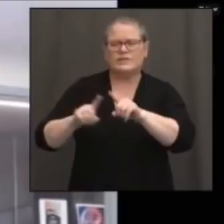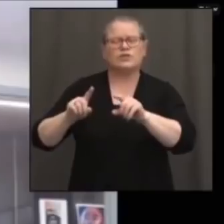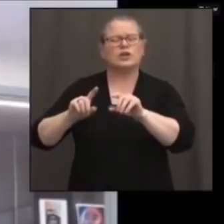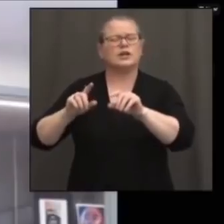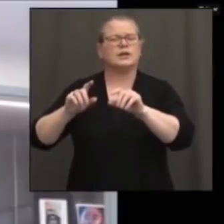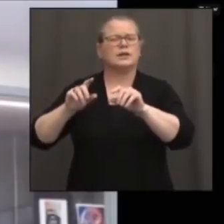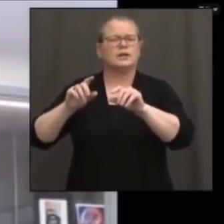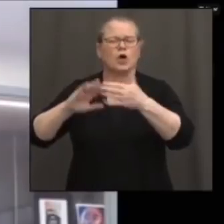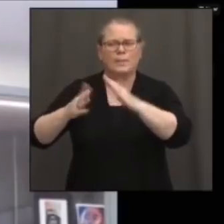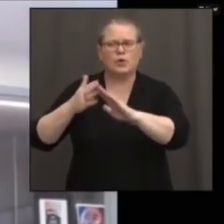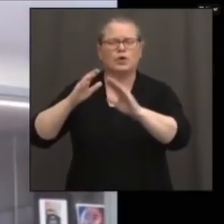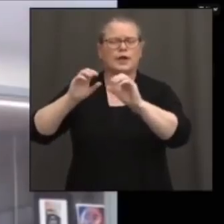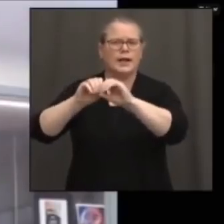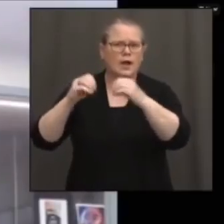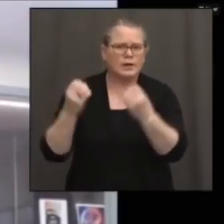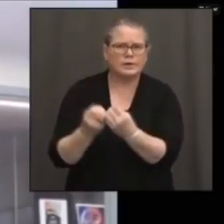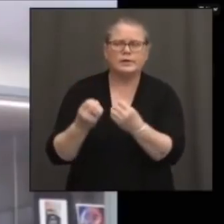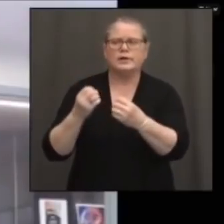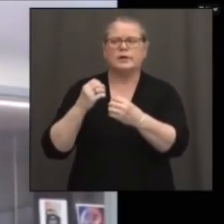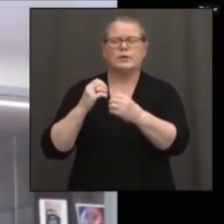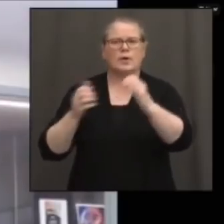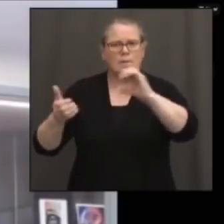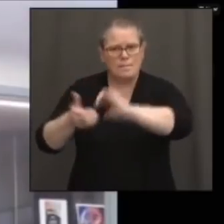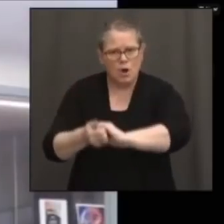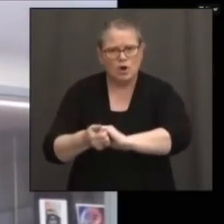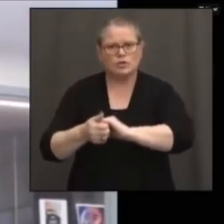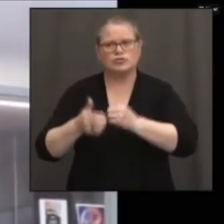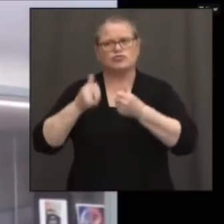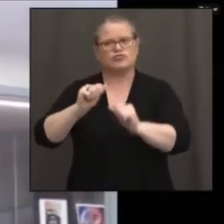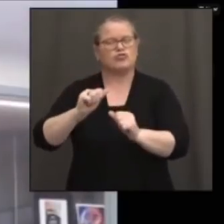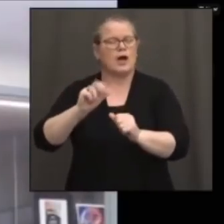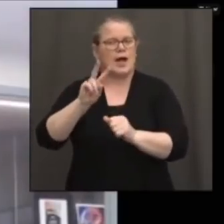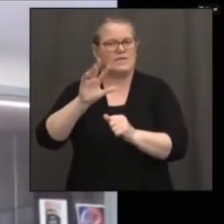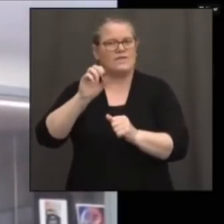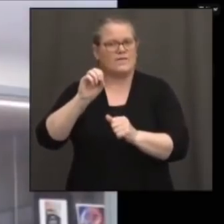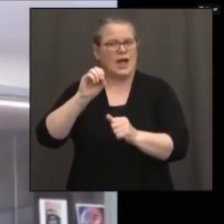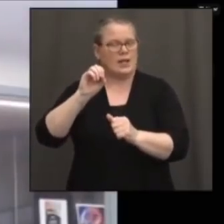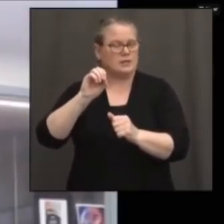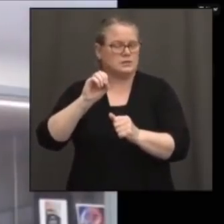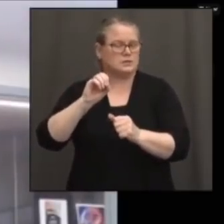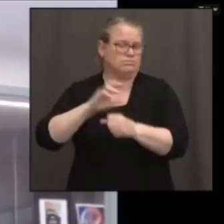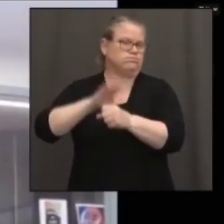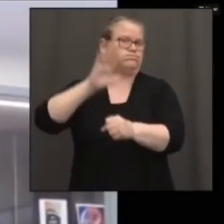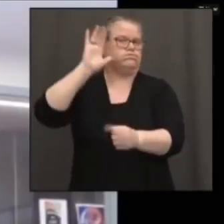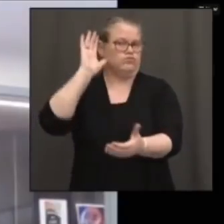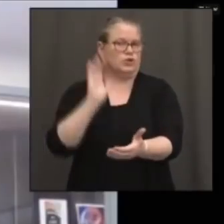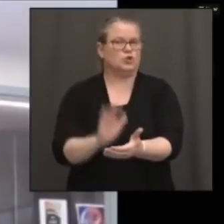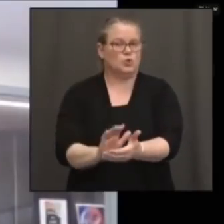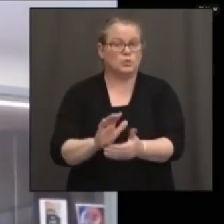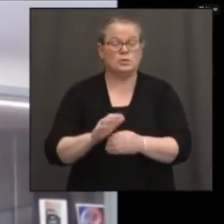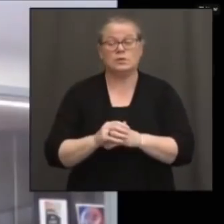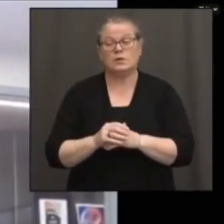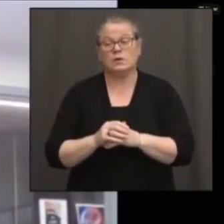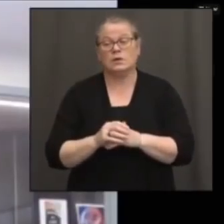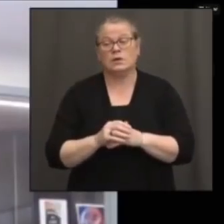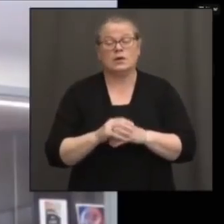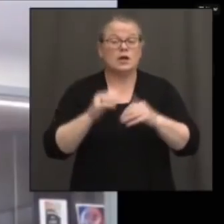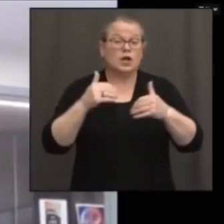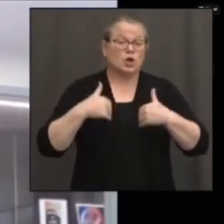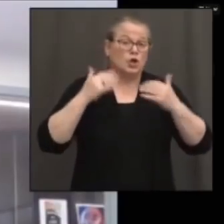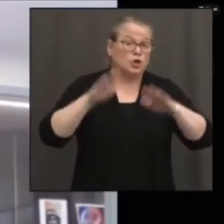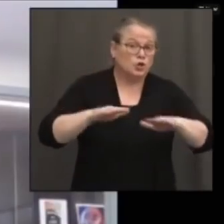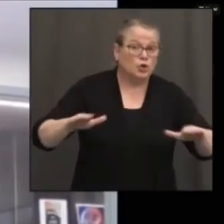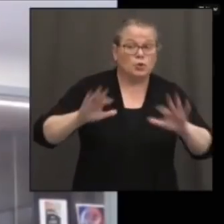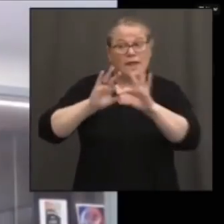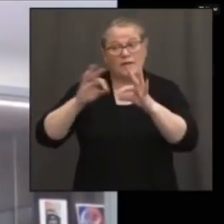in the community. And we are able to be a support to the youth and the families through the relationships that we have